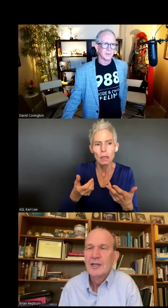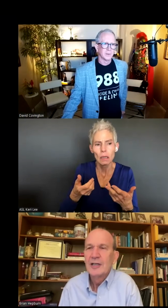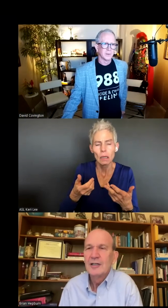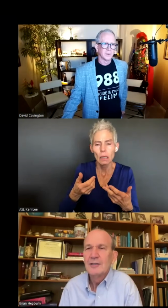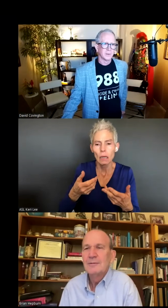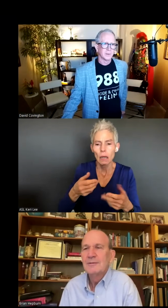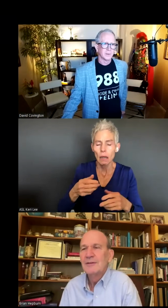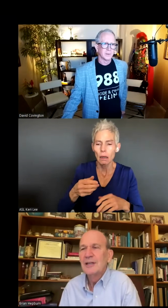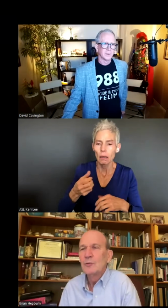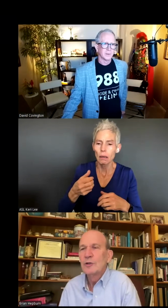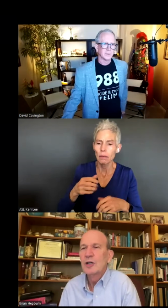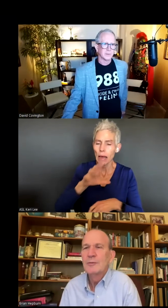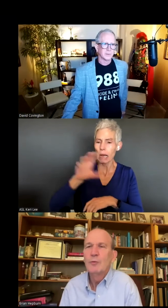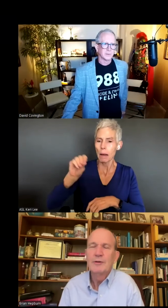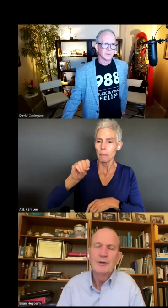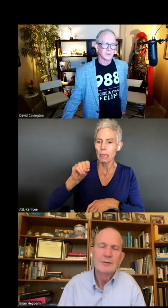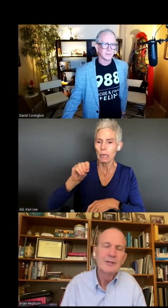profits that